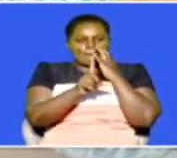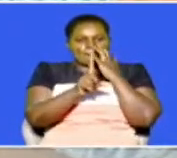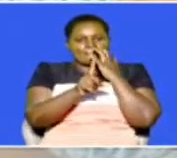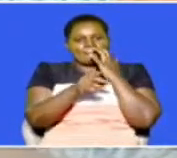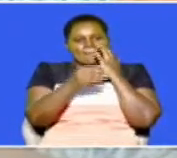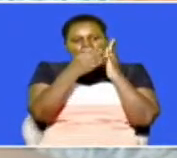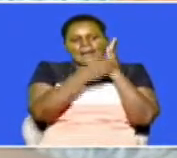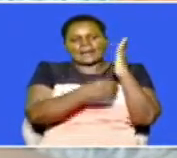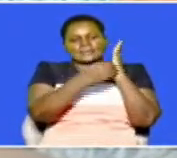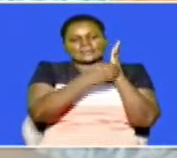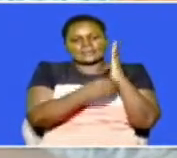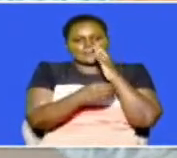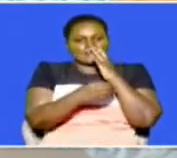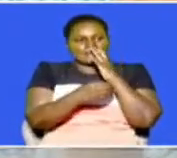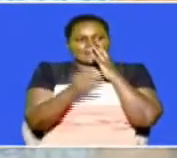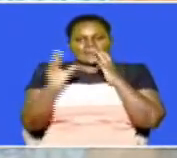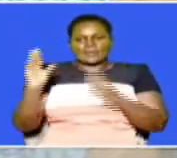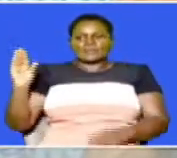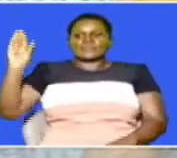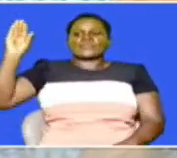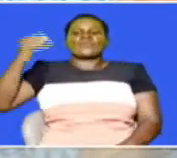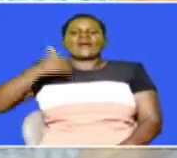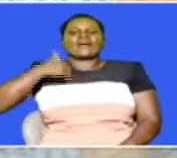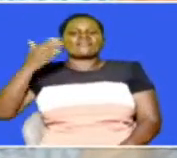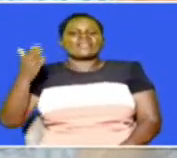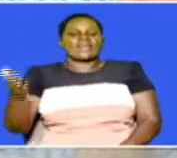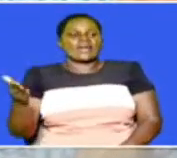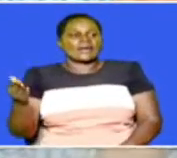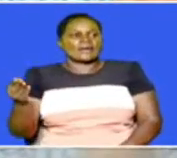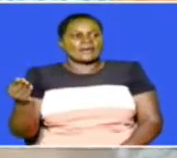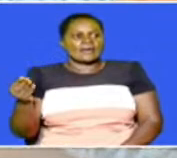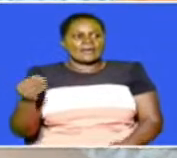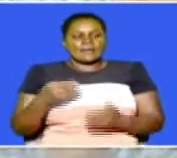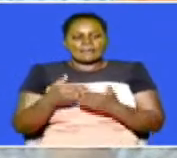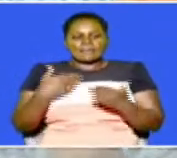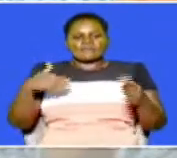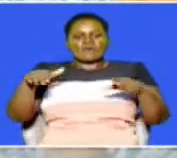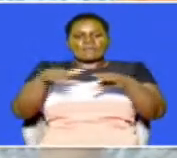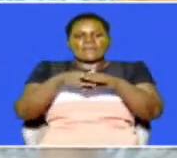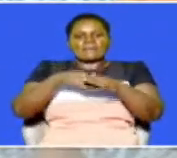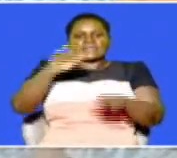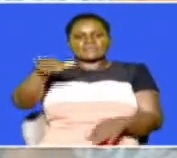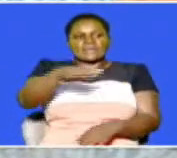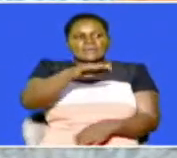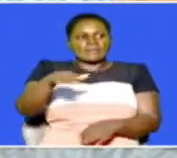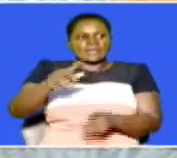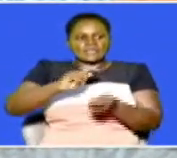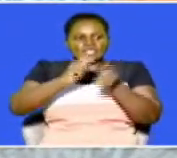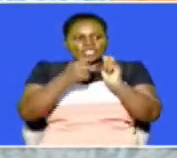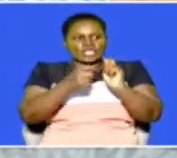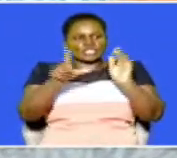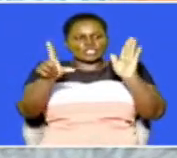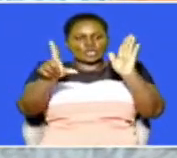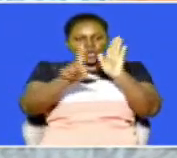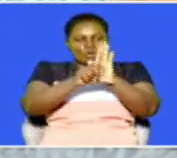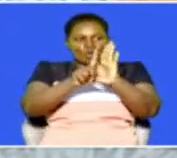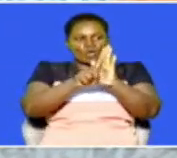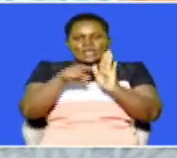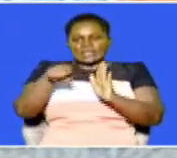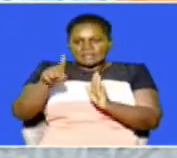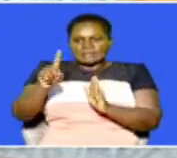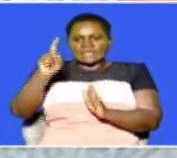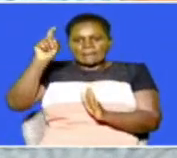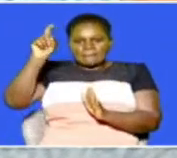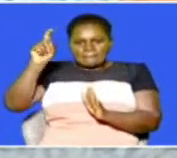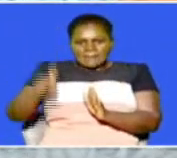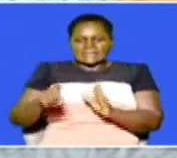act, the oath is provided for. And before members of parliament will amend that form of the oath, they had to